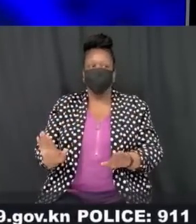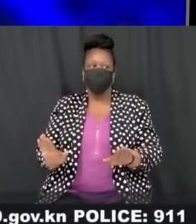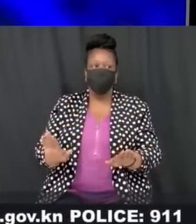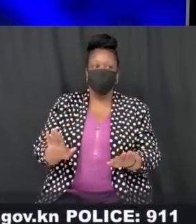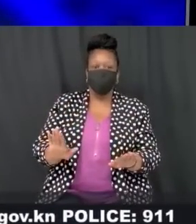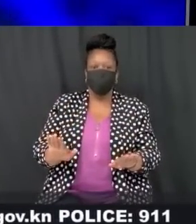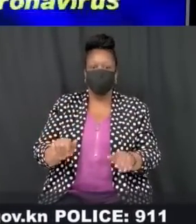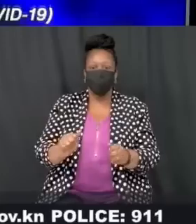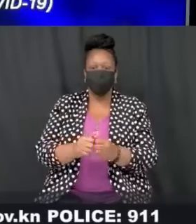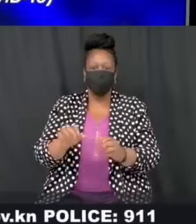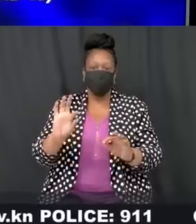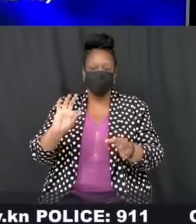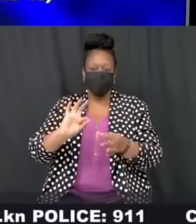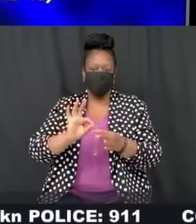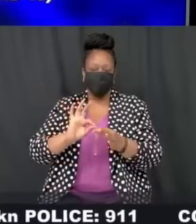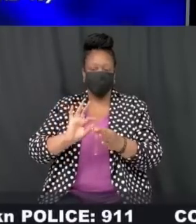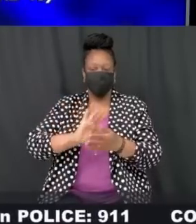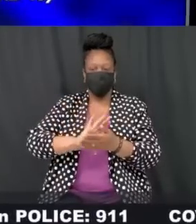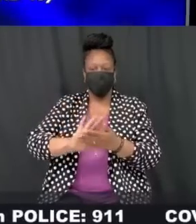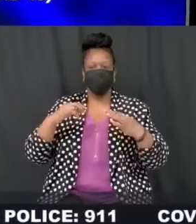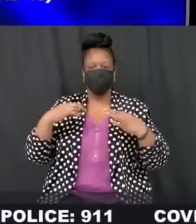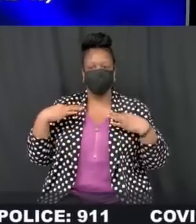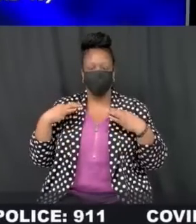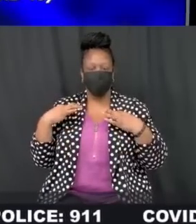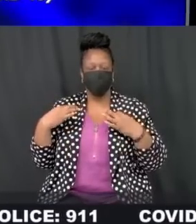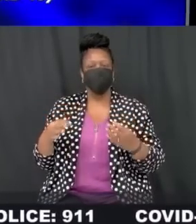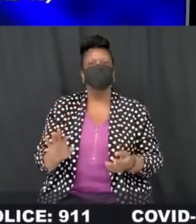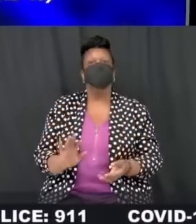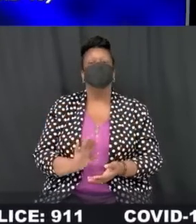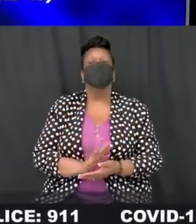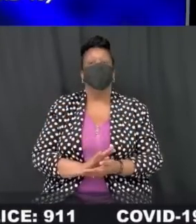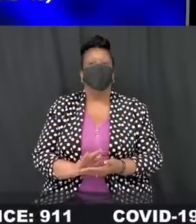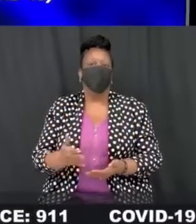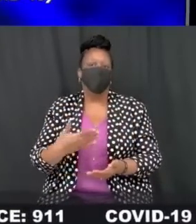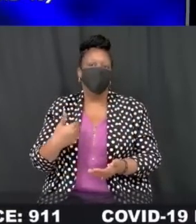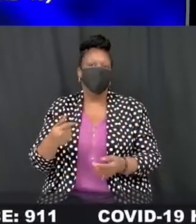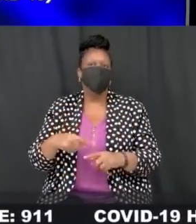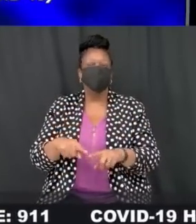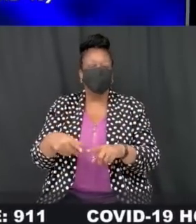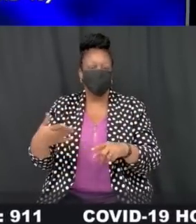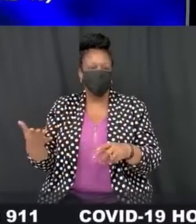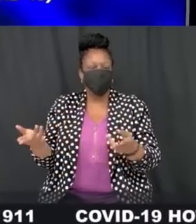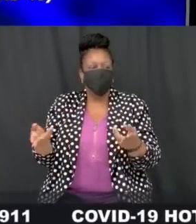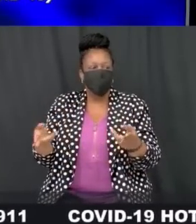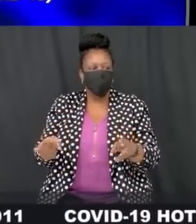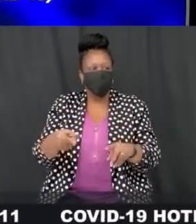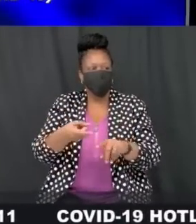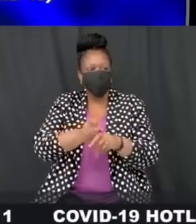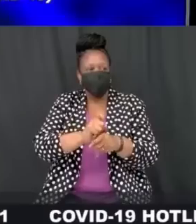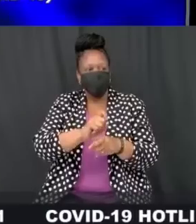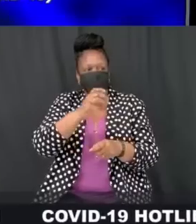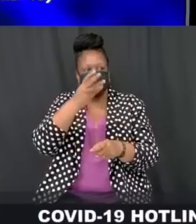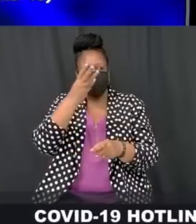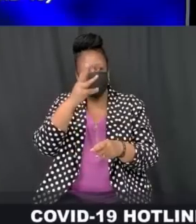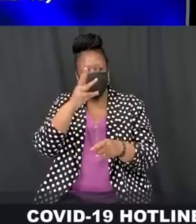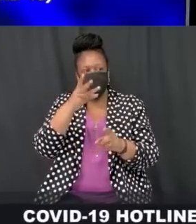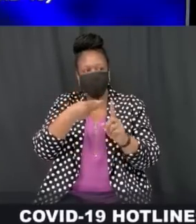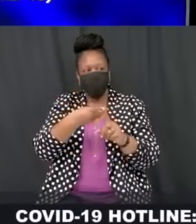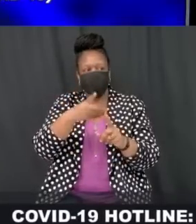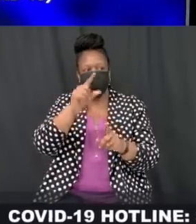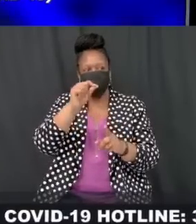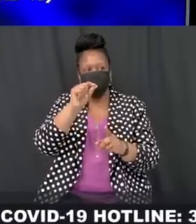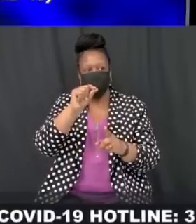Zante area to create a safe operating environment. We know that the Prime Minister yesterday would have announced in his